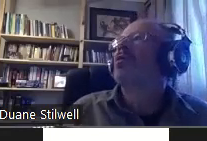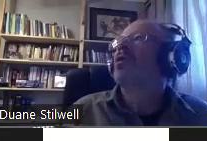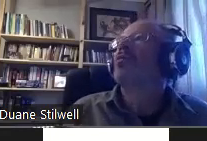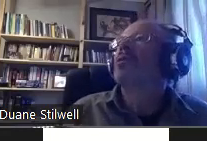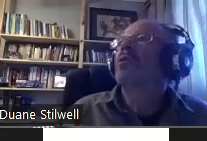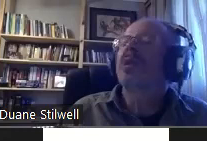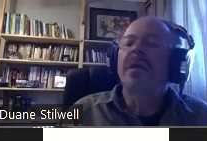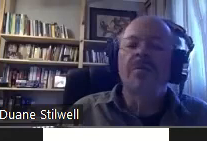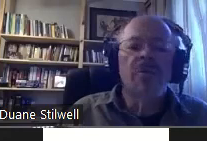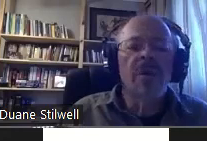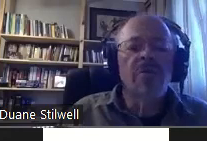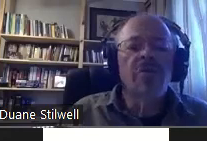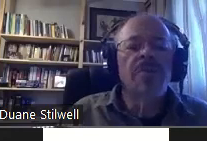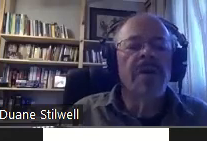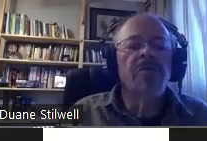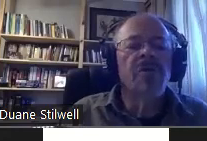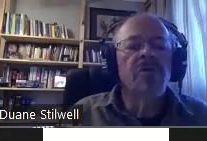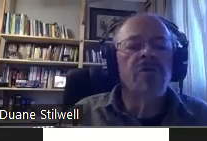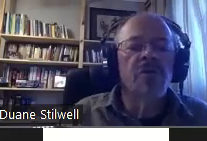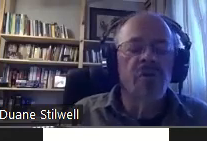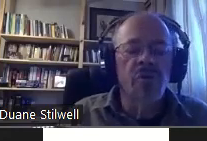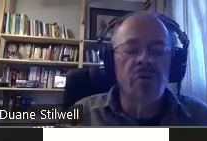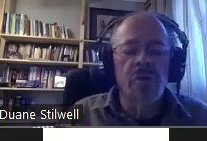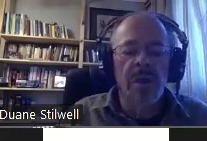about the business is their geographic location.